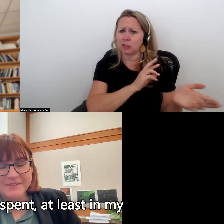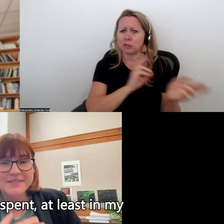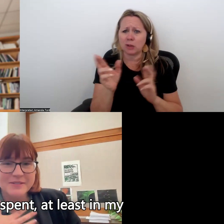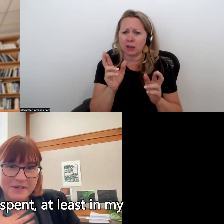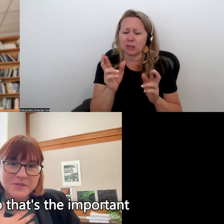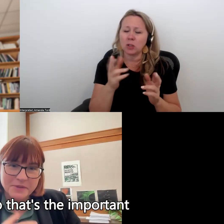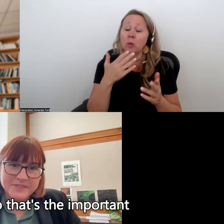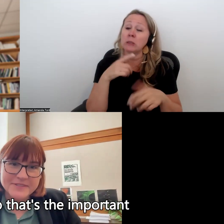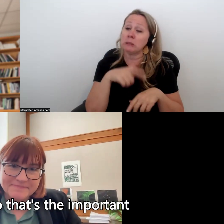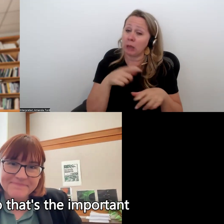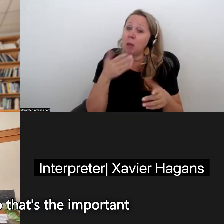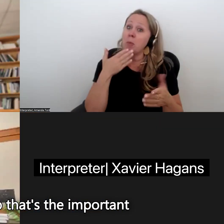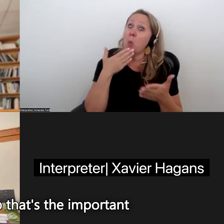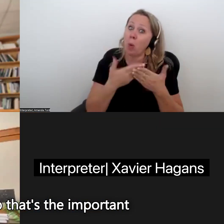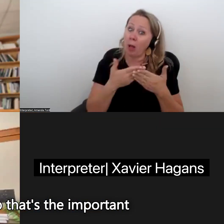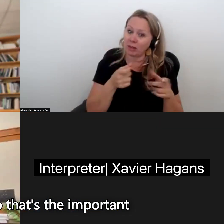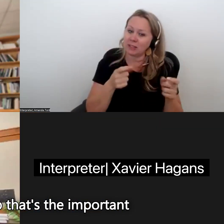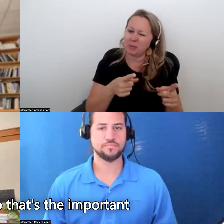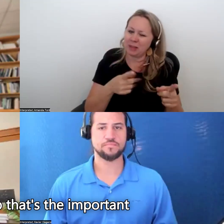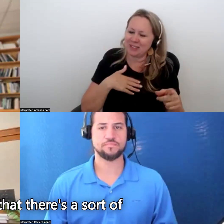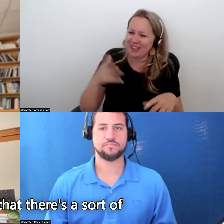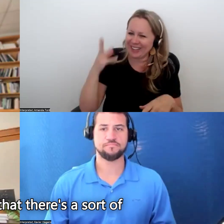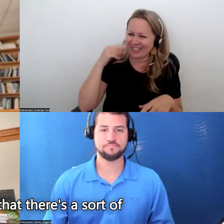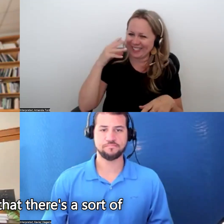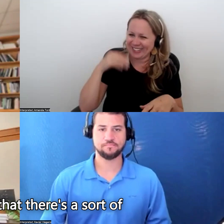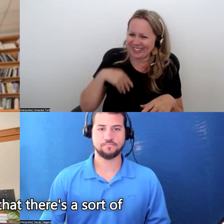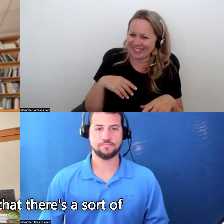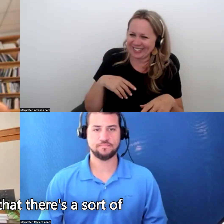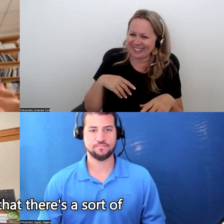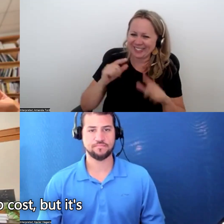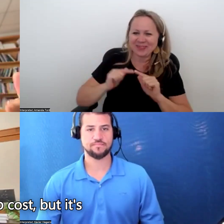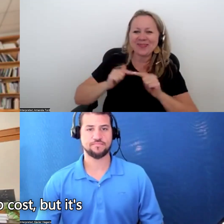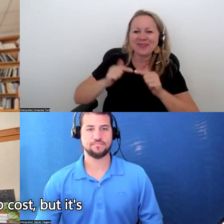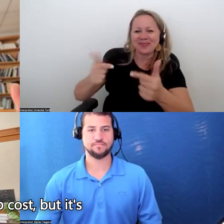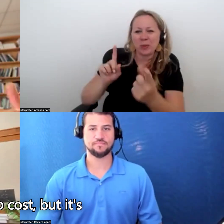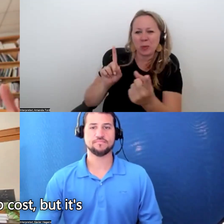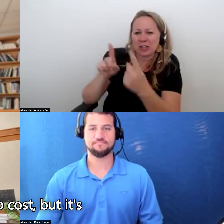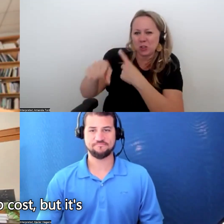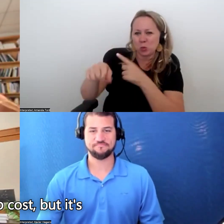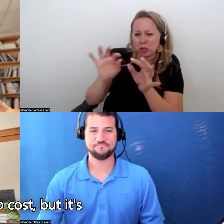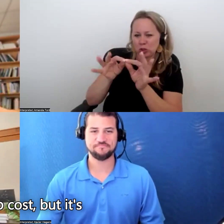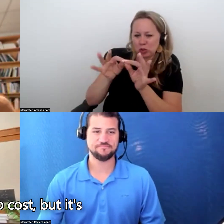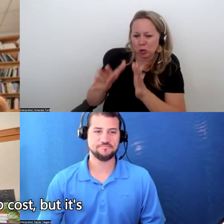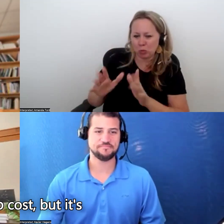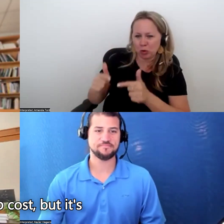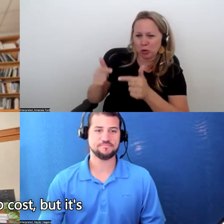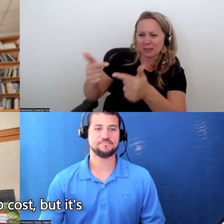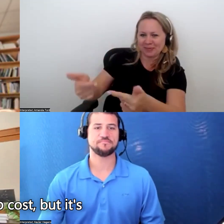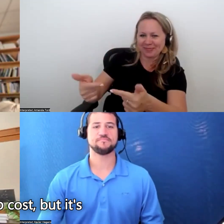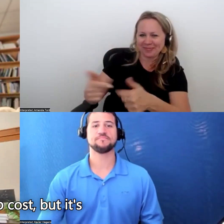spent, at least in my experience. So that's the important lesson here, that there's a sort of a startup cost, but it's